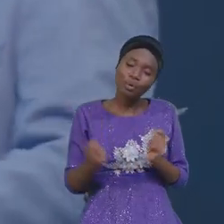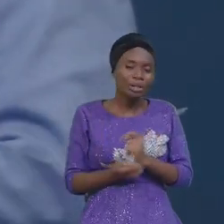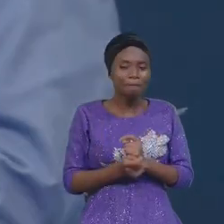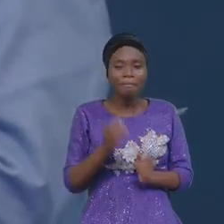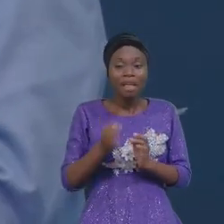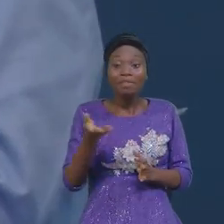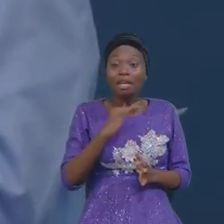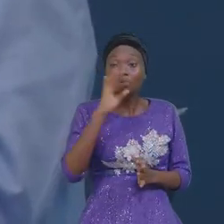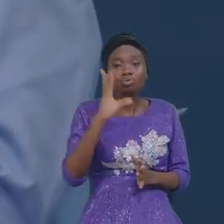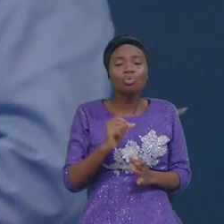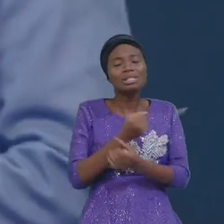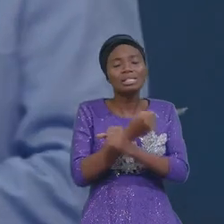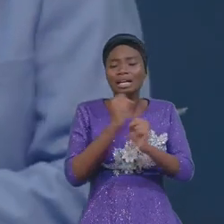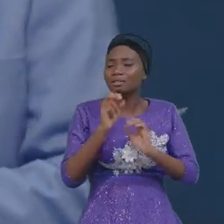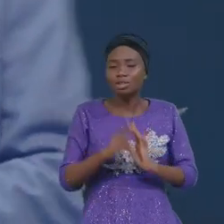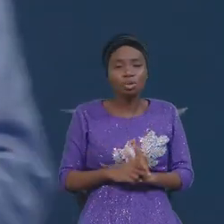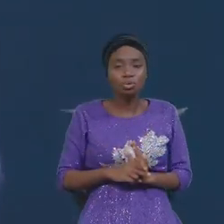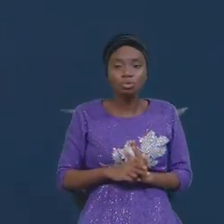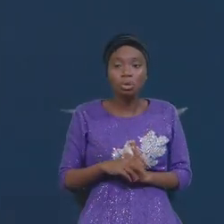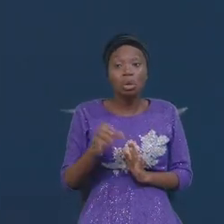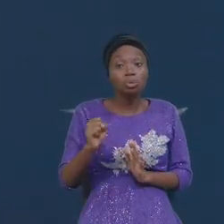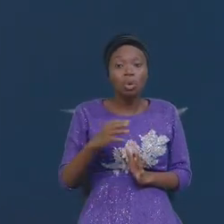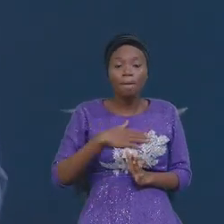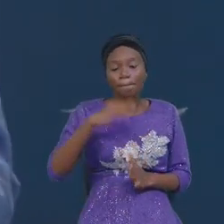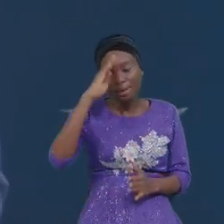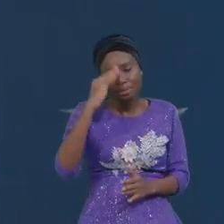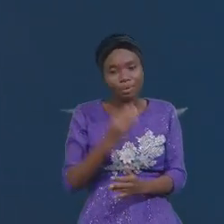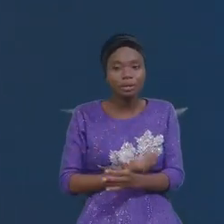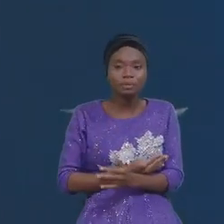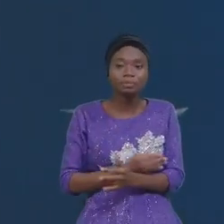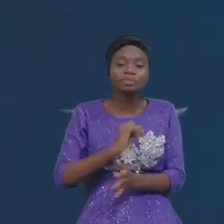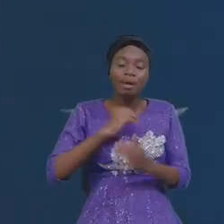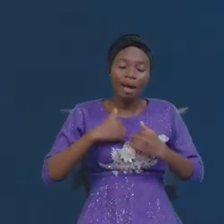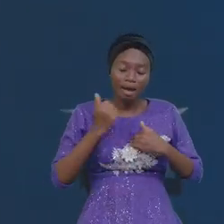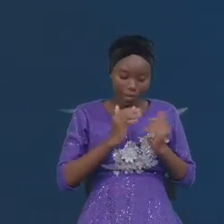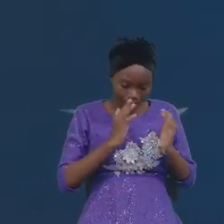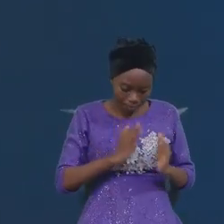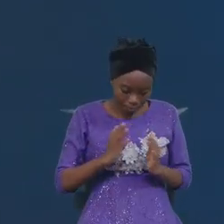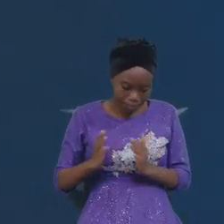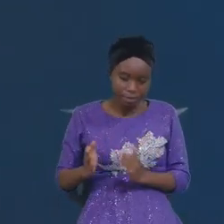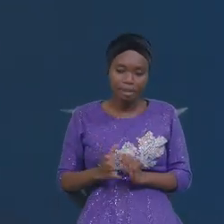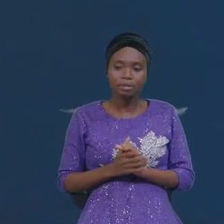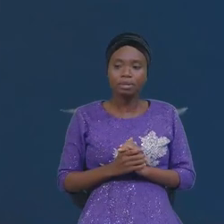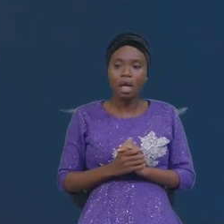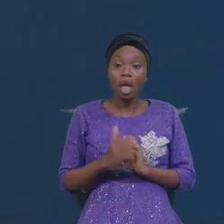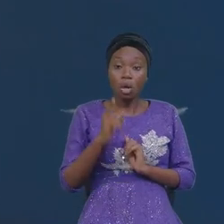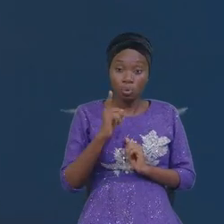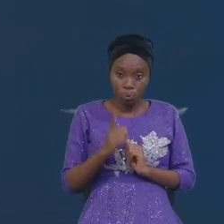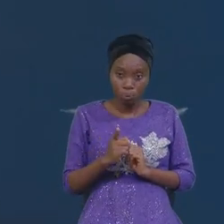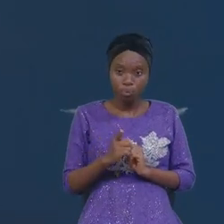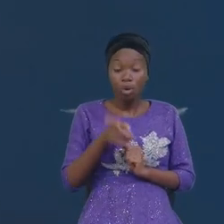is no salvation, so my Son, I have a plan. You are